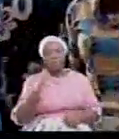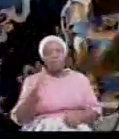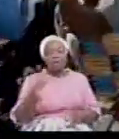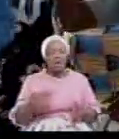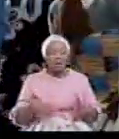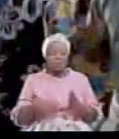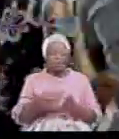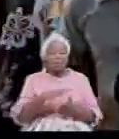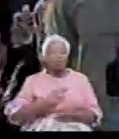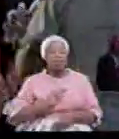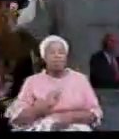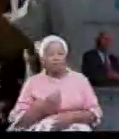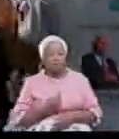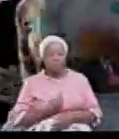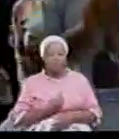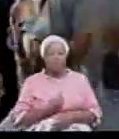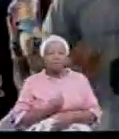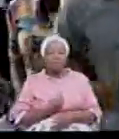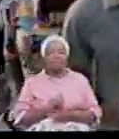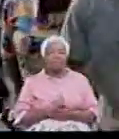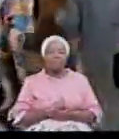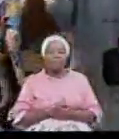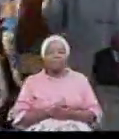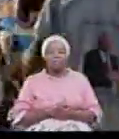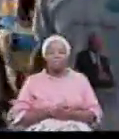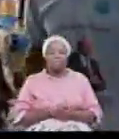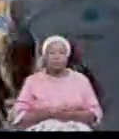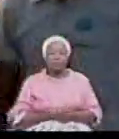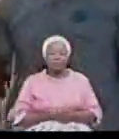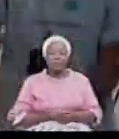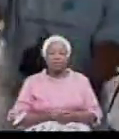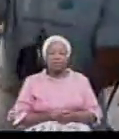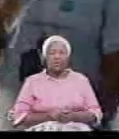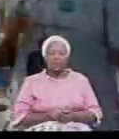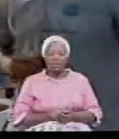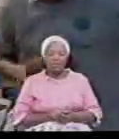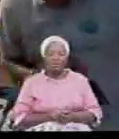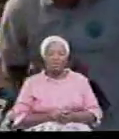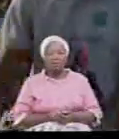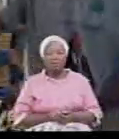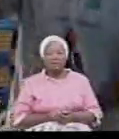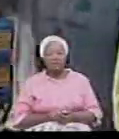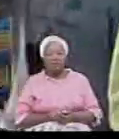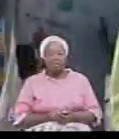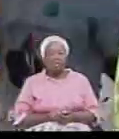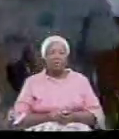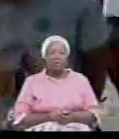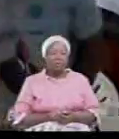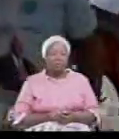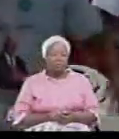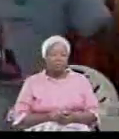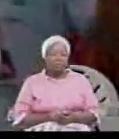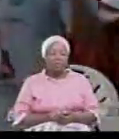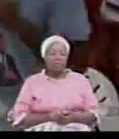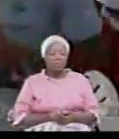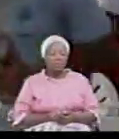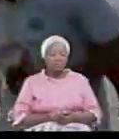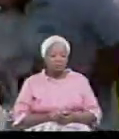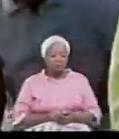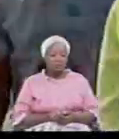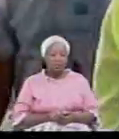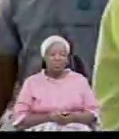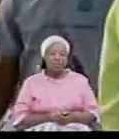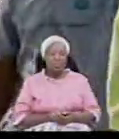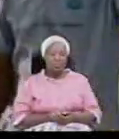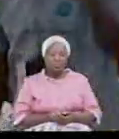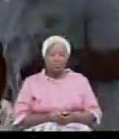Unprecedented demonstration of God's mighty power. Even here, where you are, on